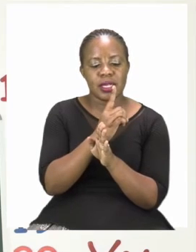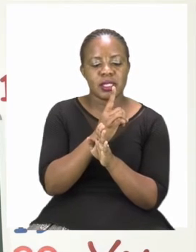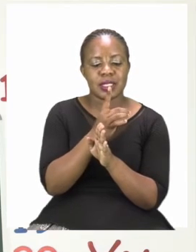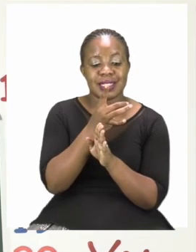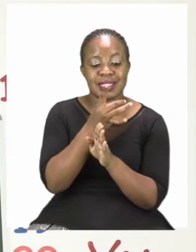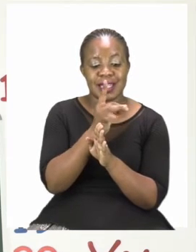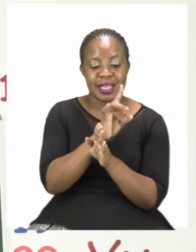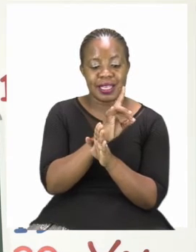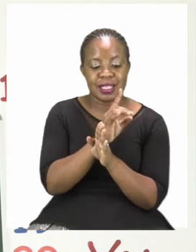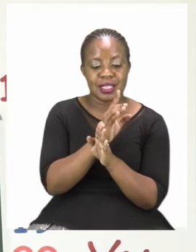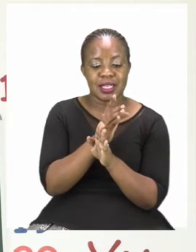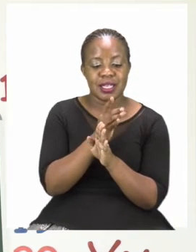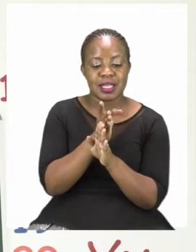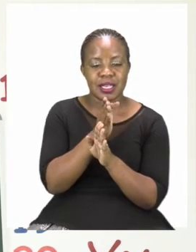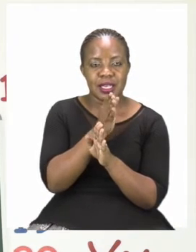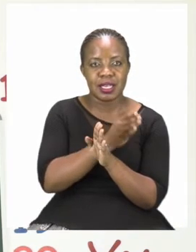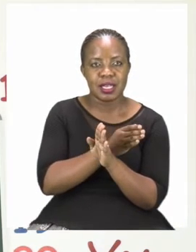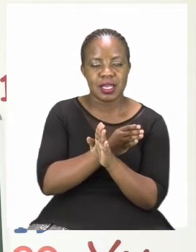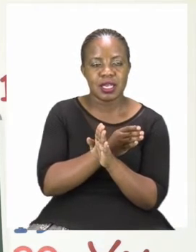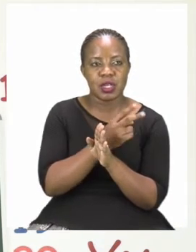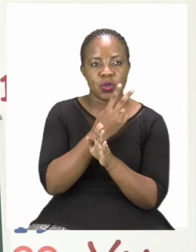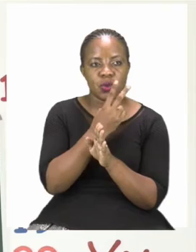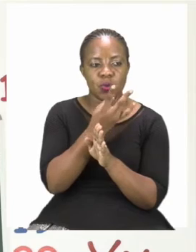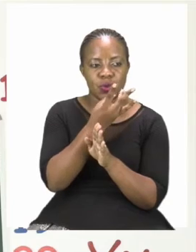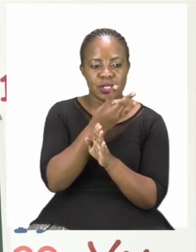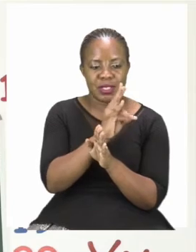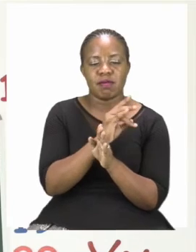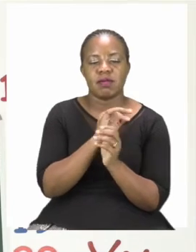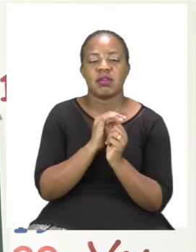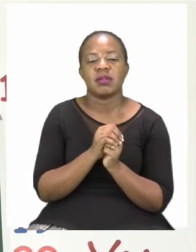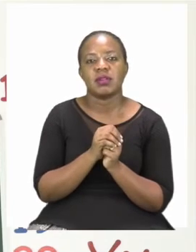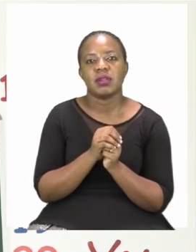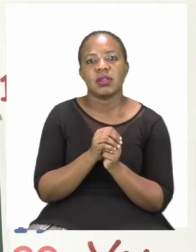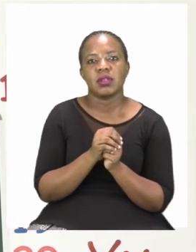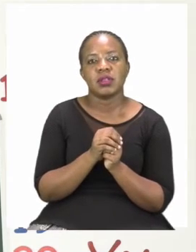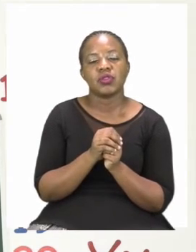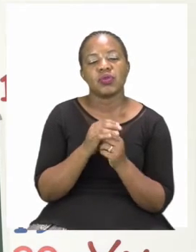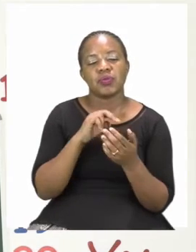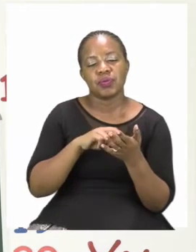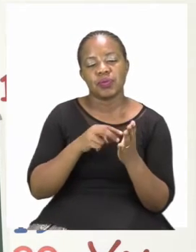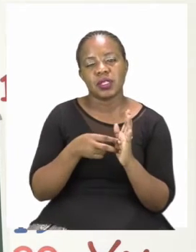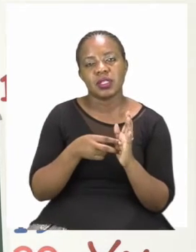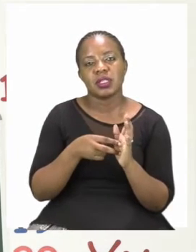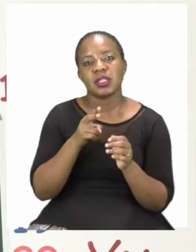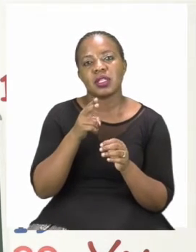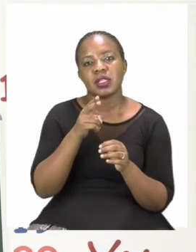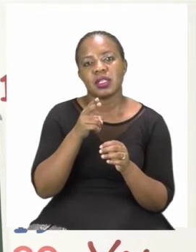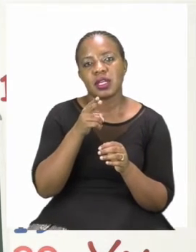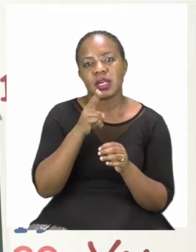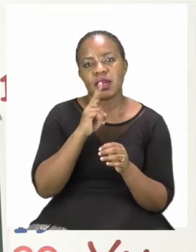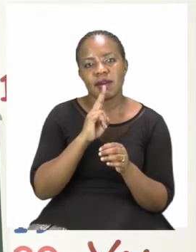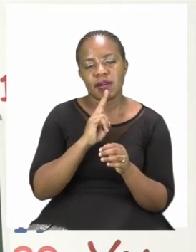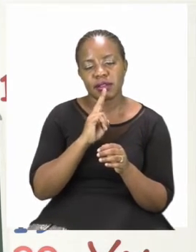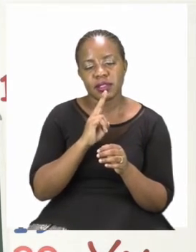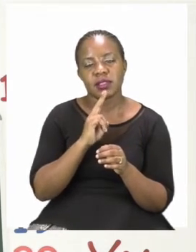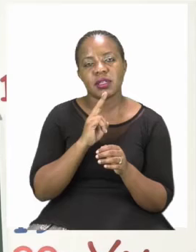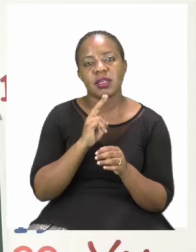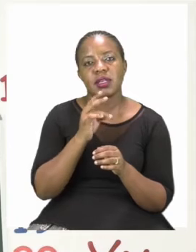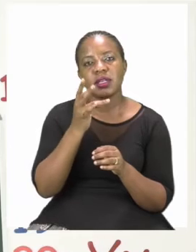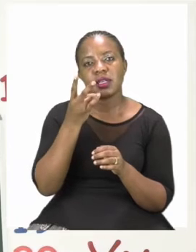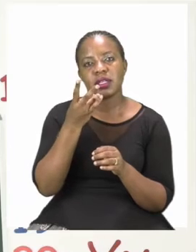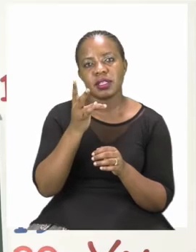must practice, practice, practice so that you know your different body parts. Now that we